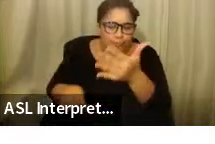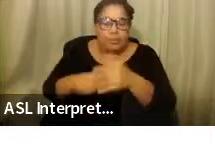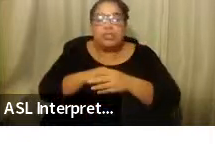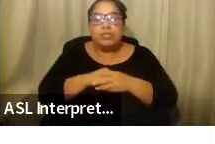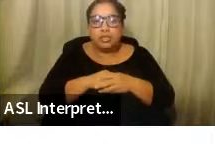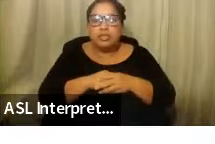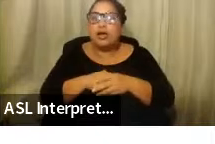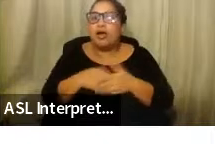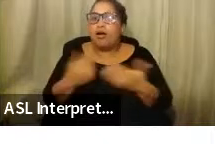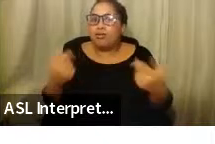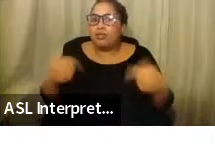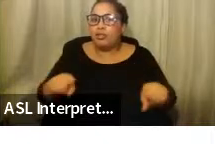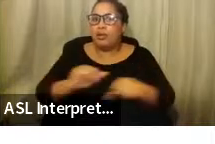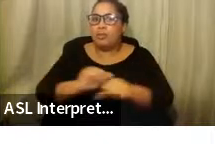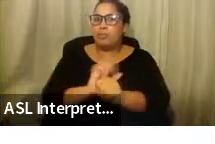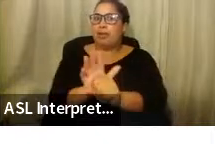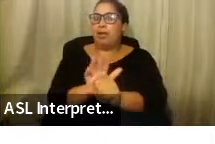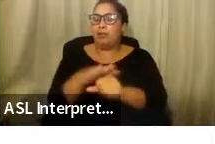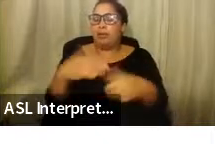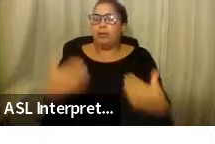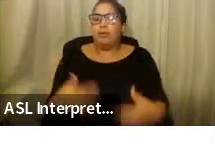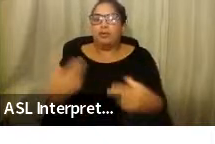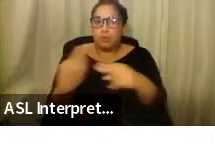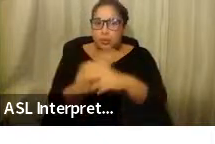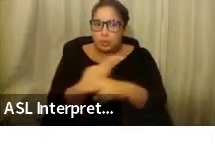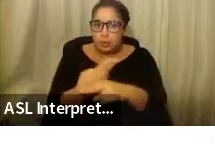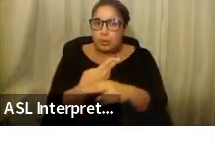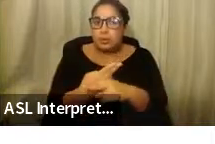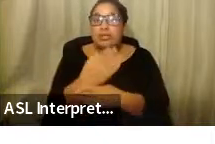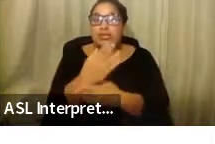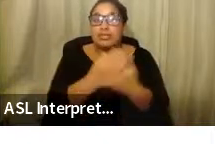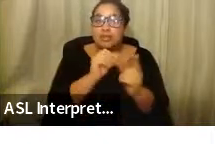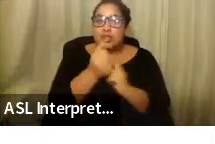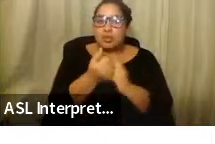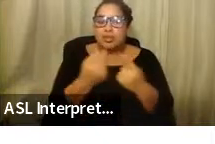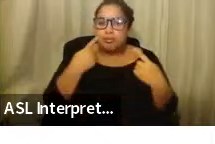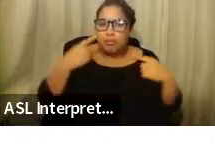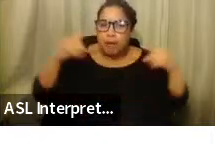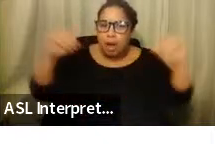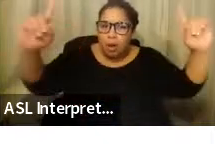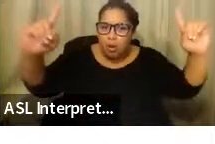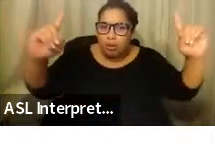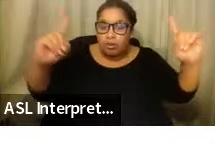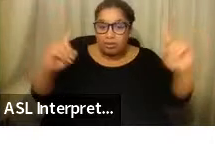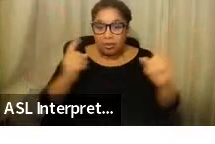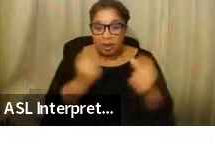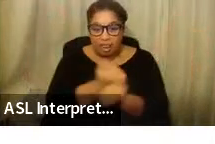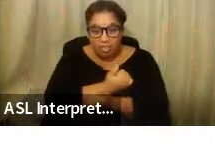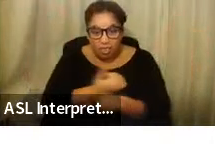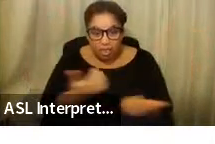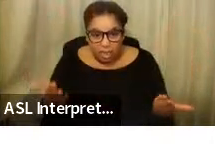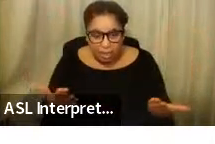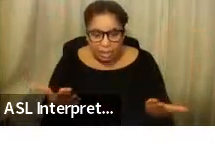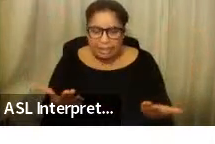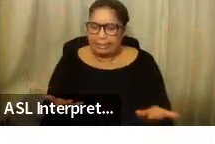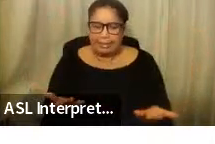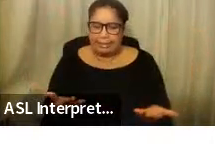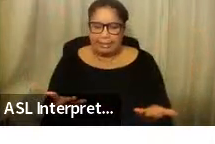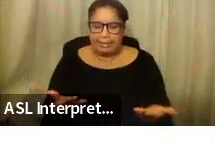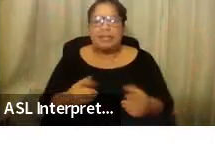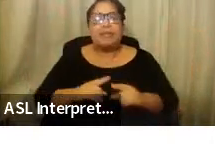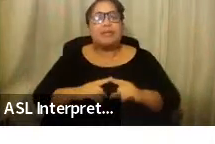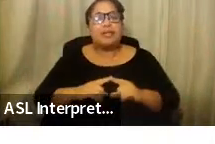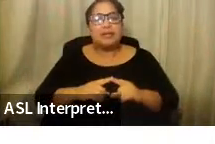nth degree, and it has been very successful in certain circumstances. We're not going to use this as any kind